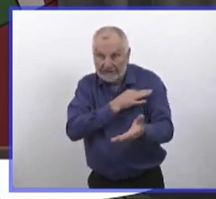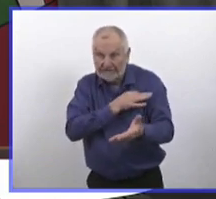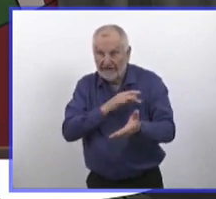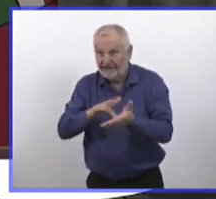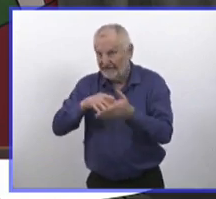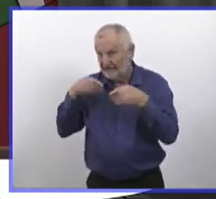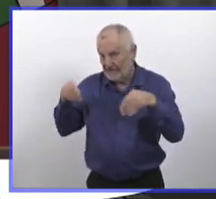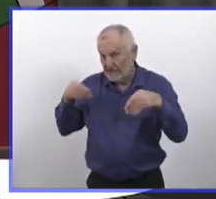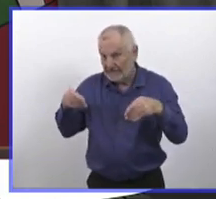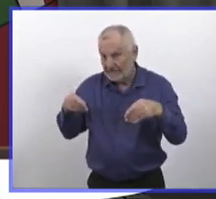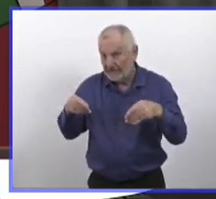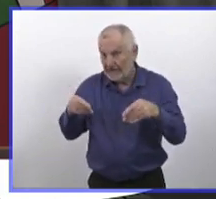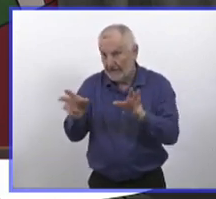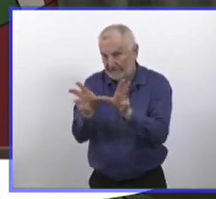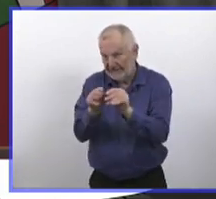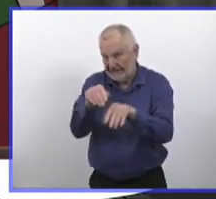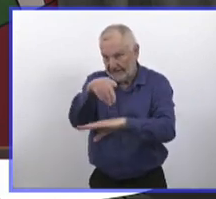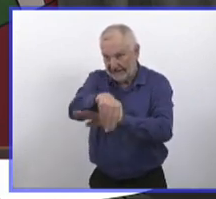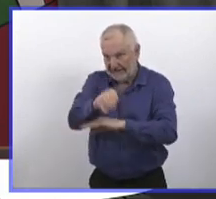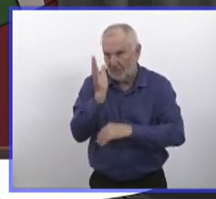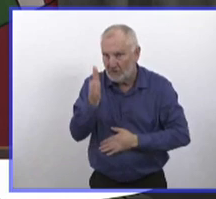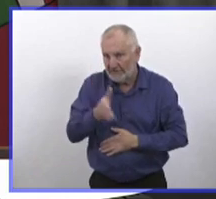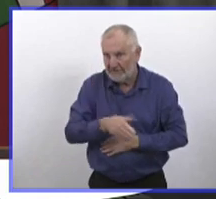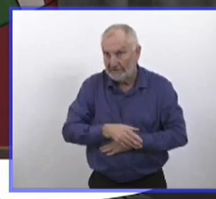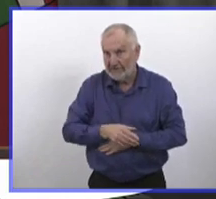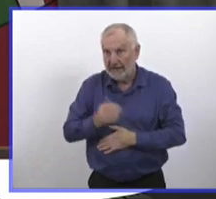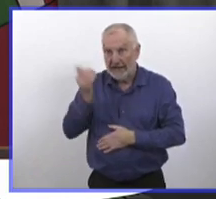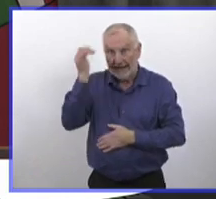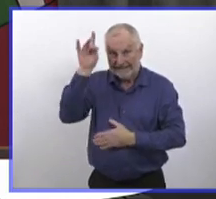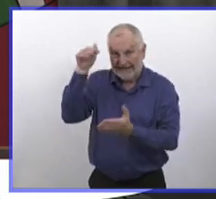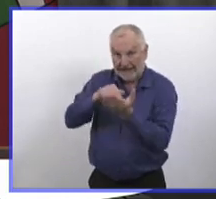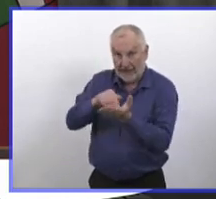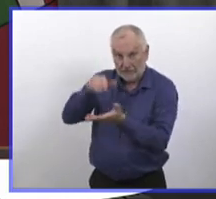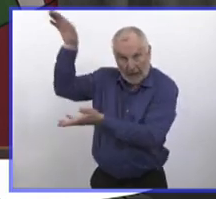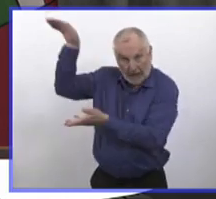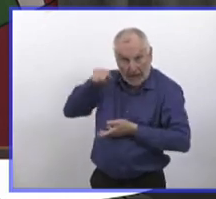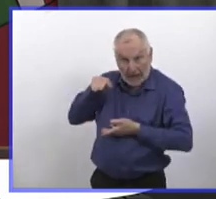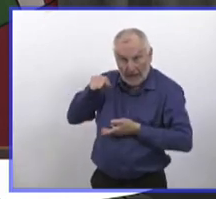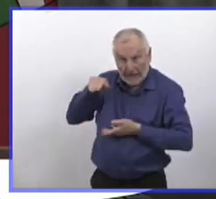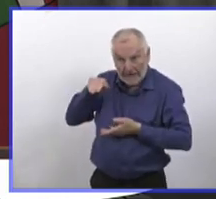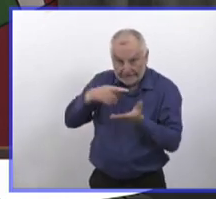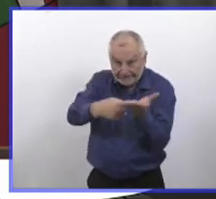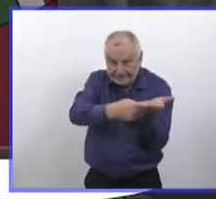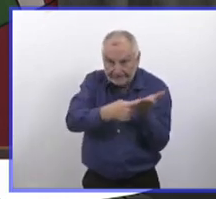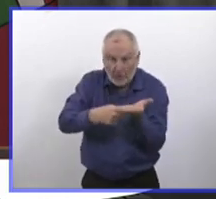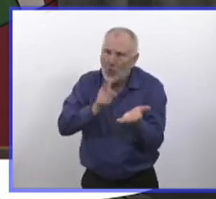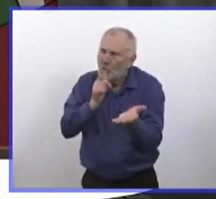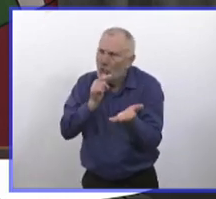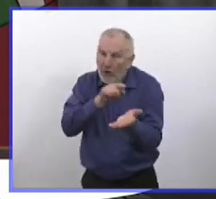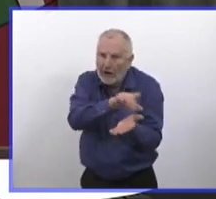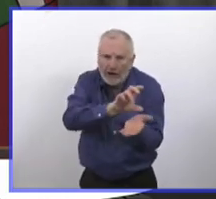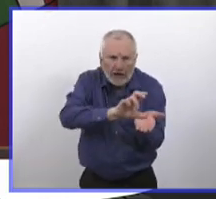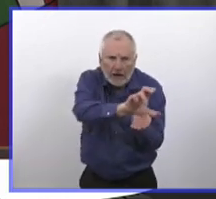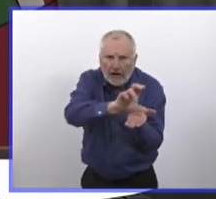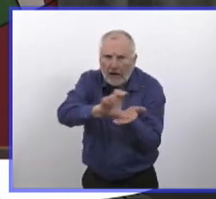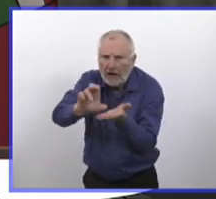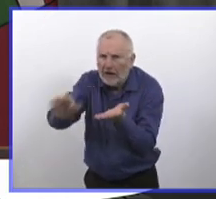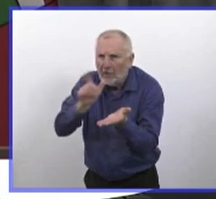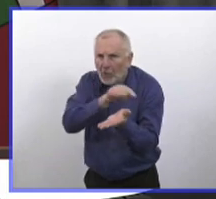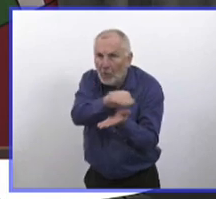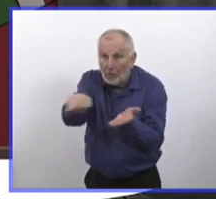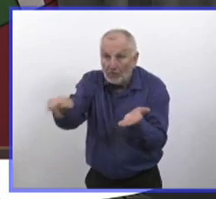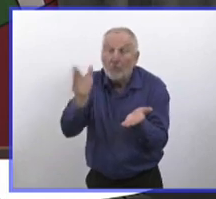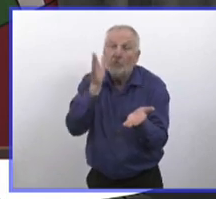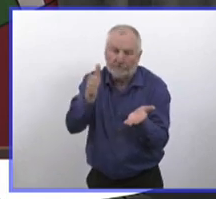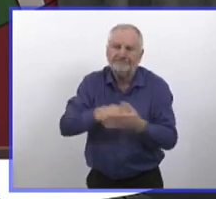allotment from this first small shipment of 18,000 doses, because we want to make sure that the prioritization and the next steps are clear for